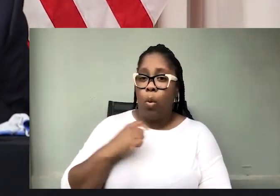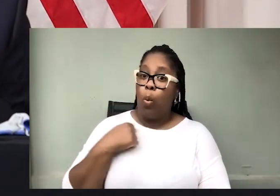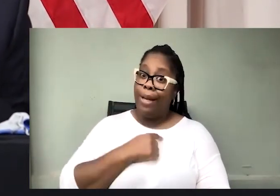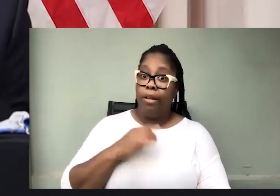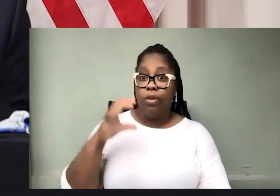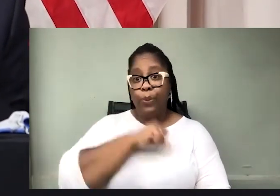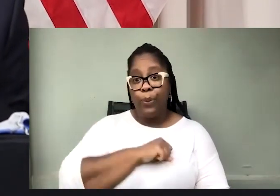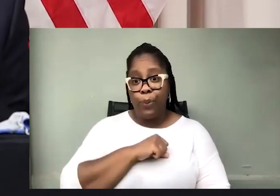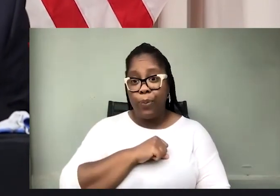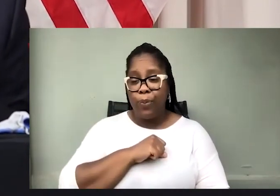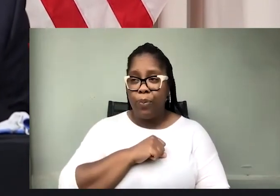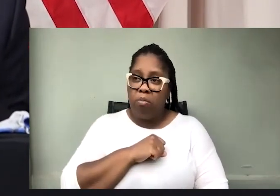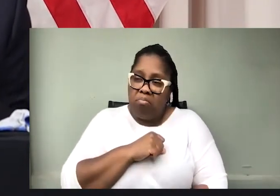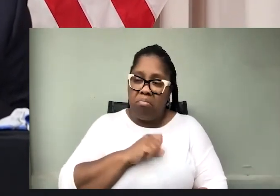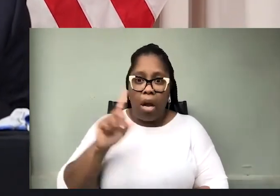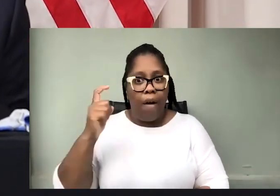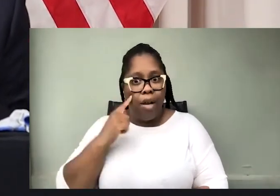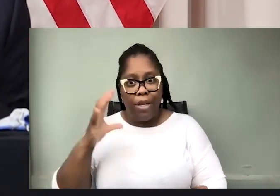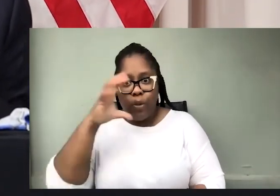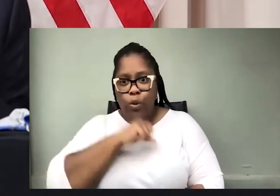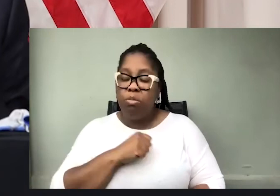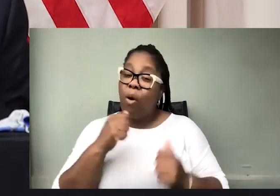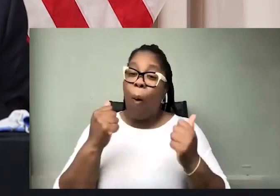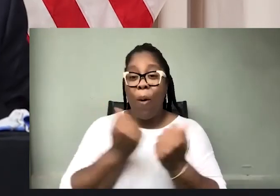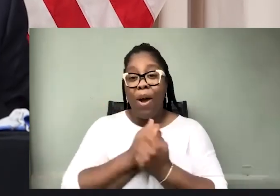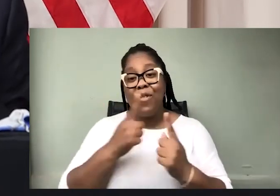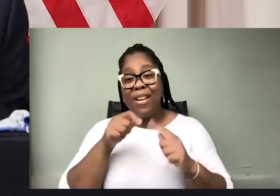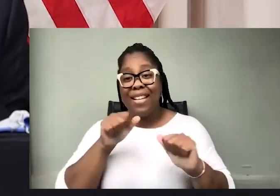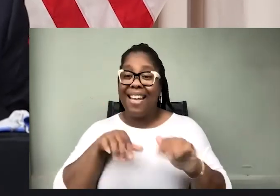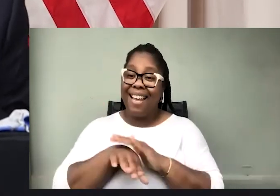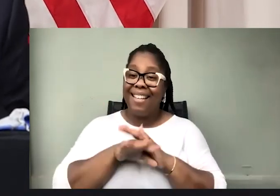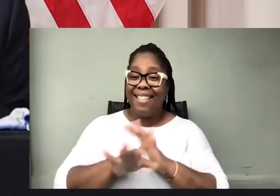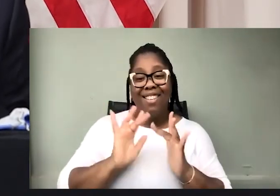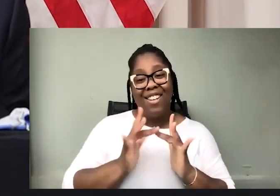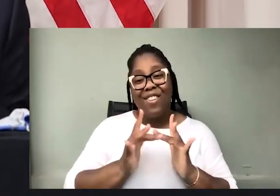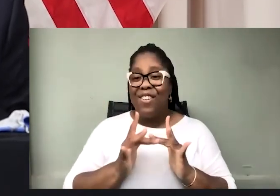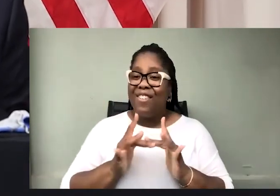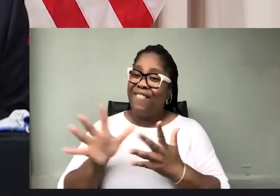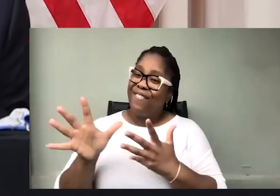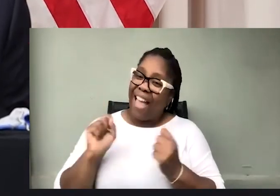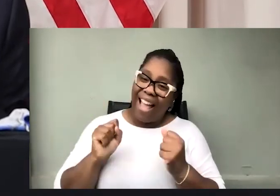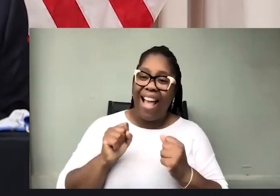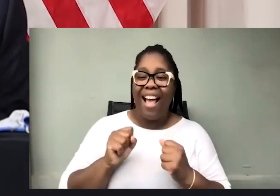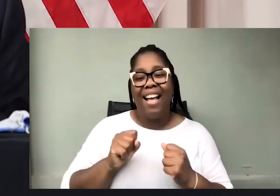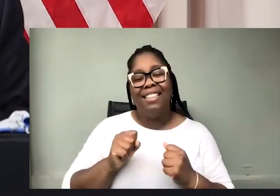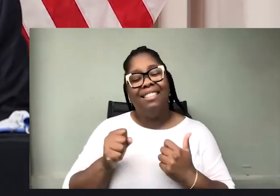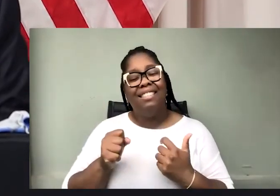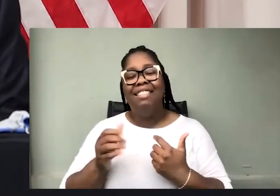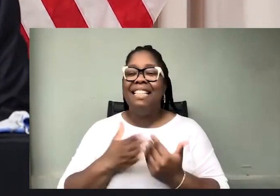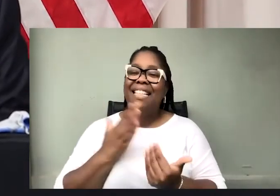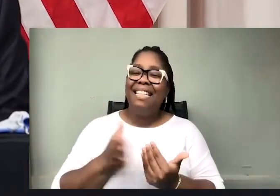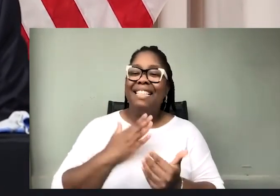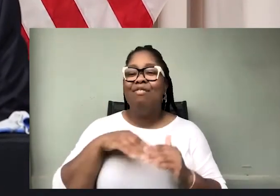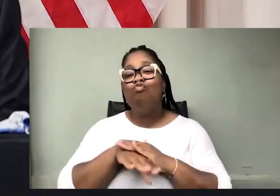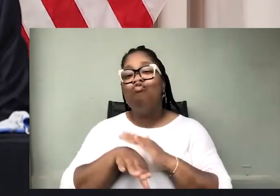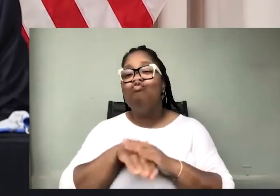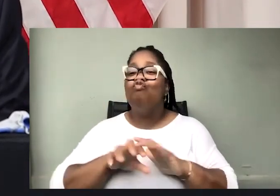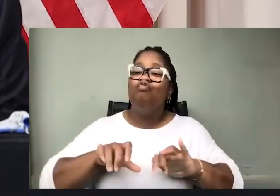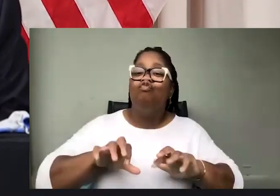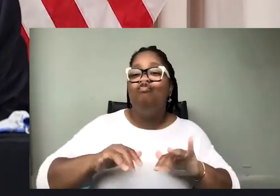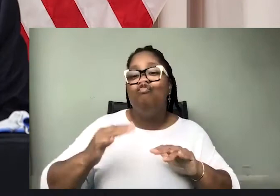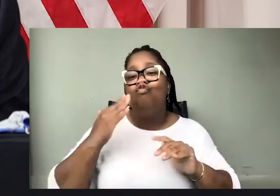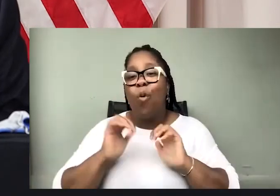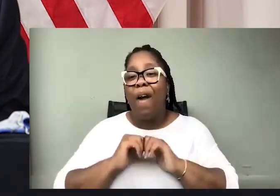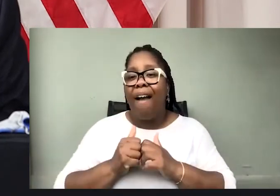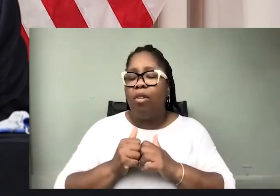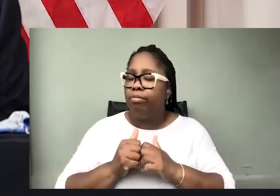assume, I think in government, that virtually everybody has access to internet and everybody is facile with being able to access that information.